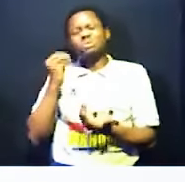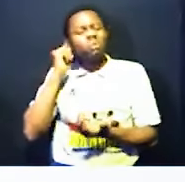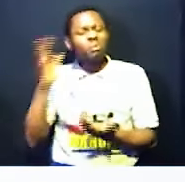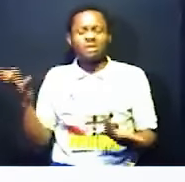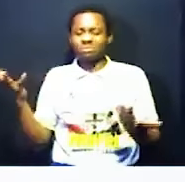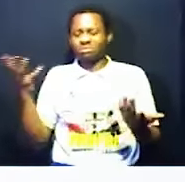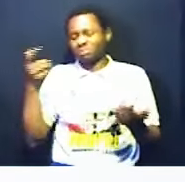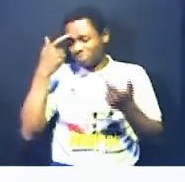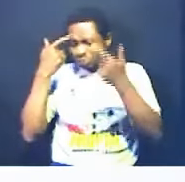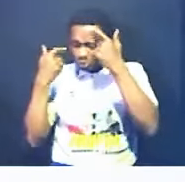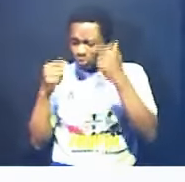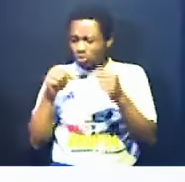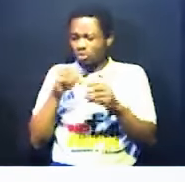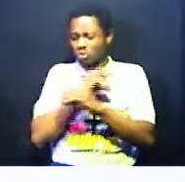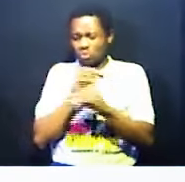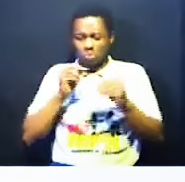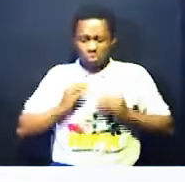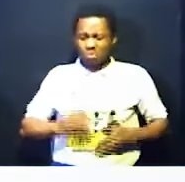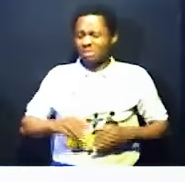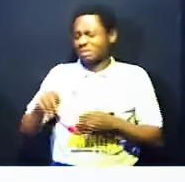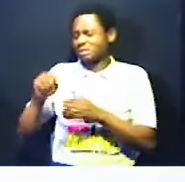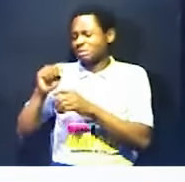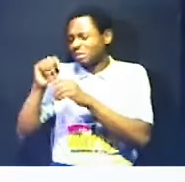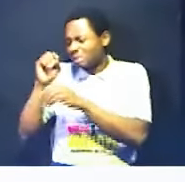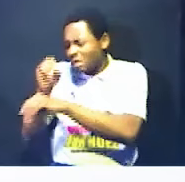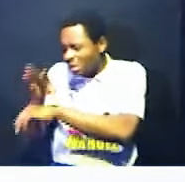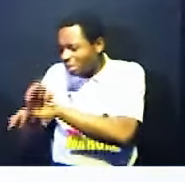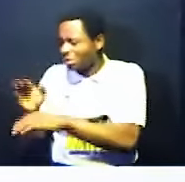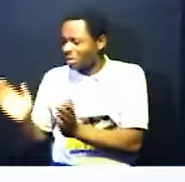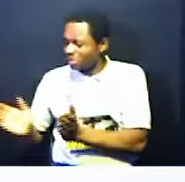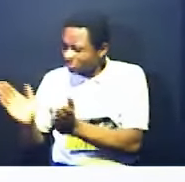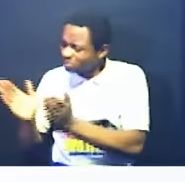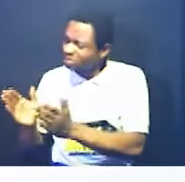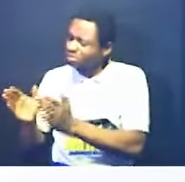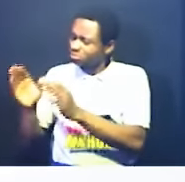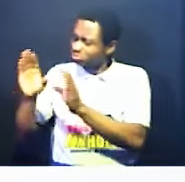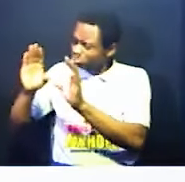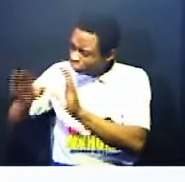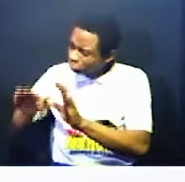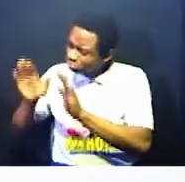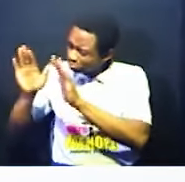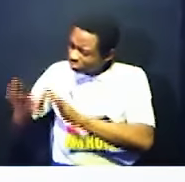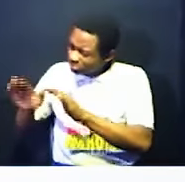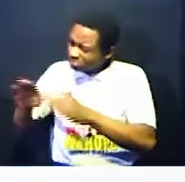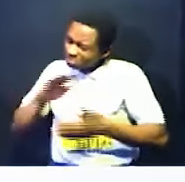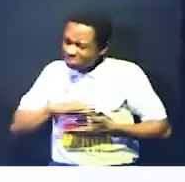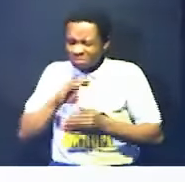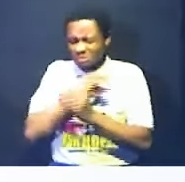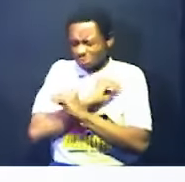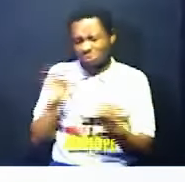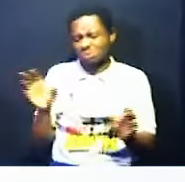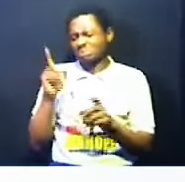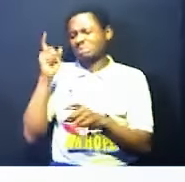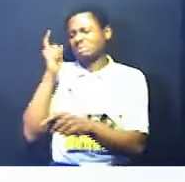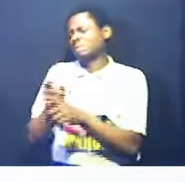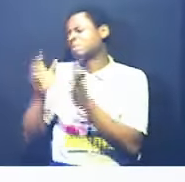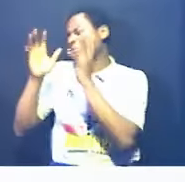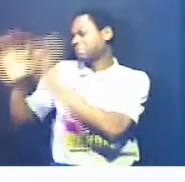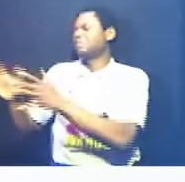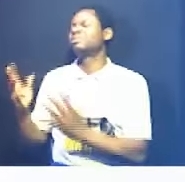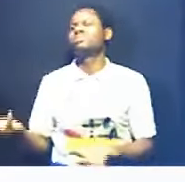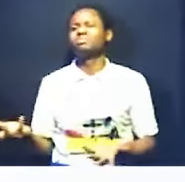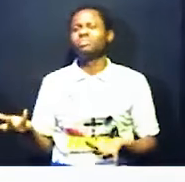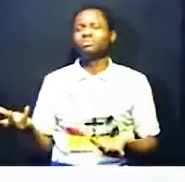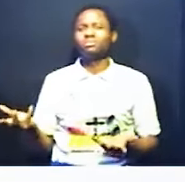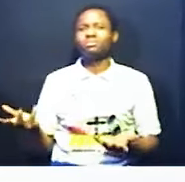and Mwebia and feed David in chance or woof out, bet to me, Achina Ben, Achina Yure, Asunimuyi, Ojano, Manitana, Absalom Fear